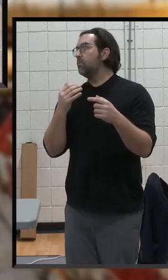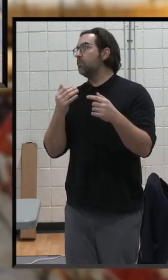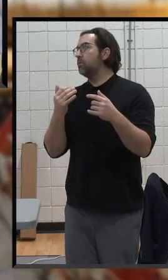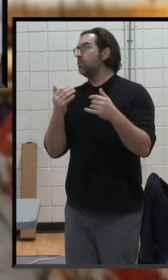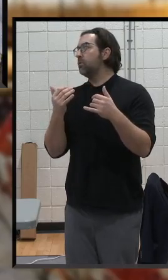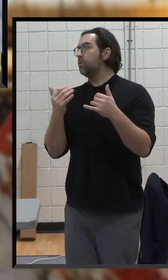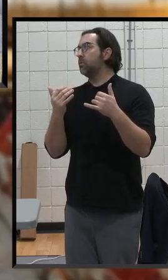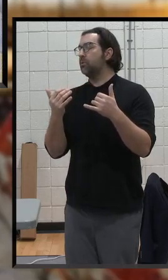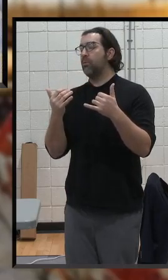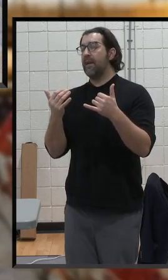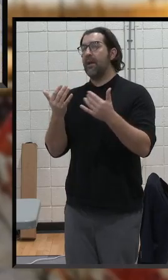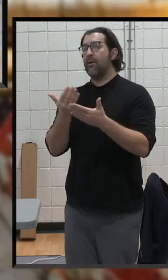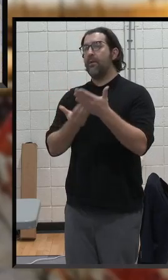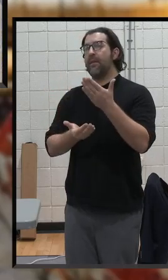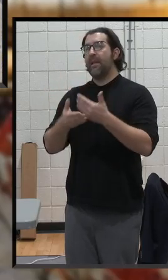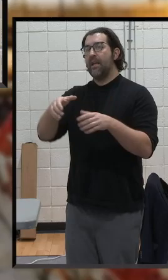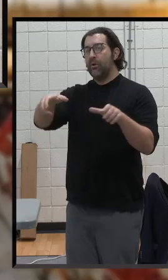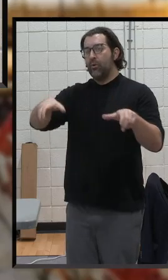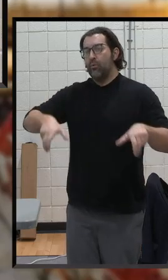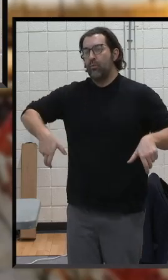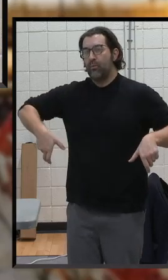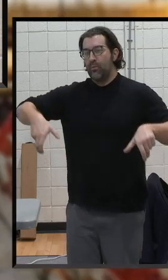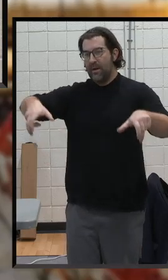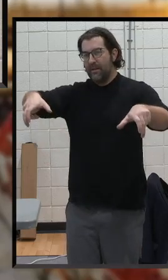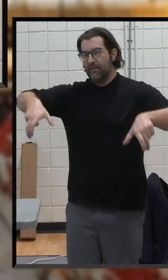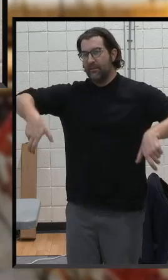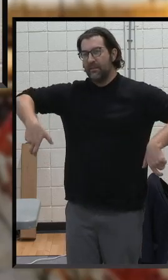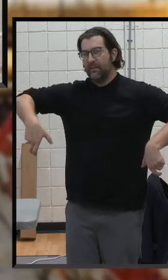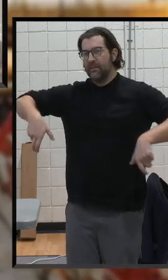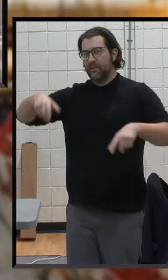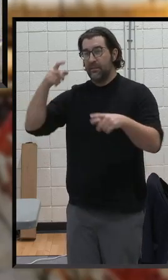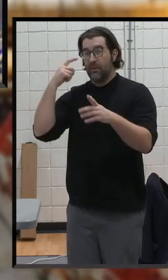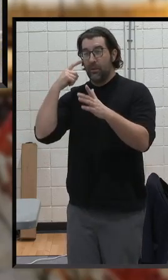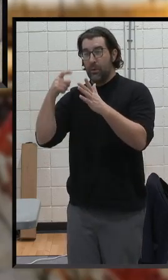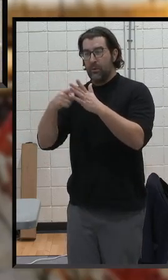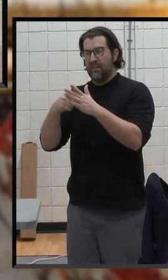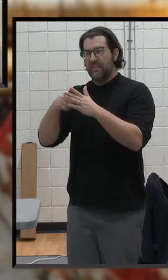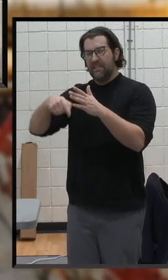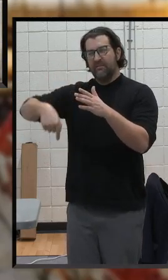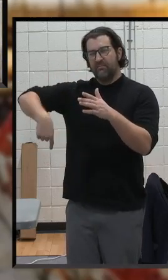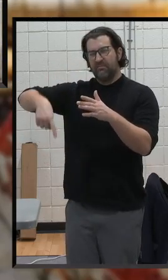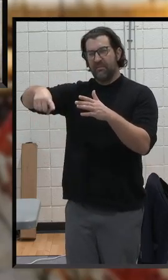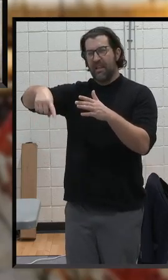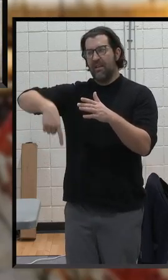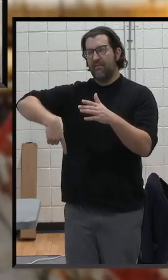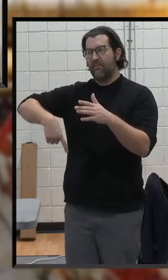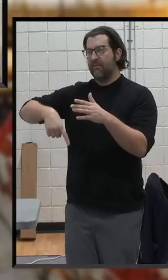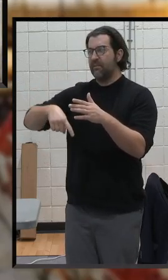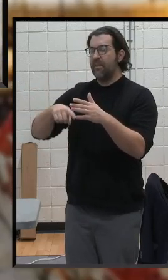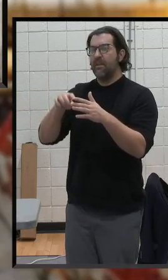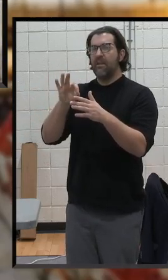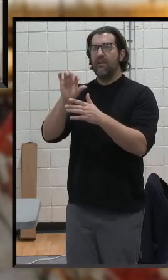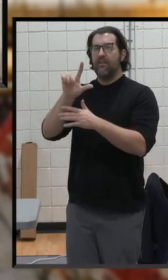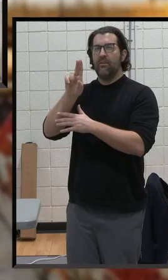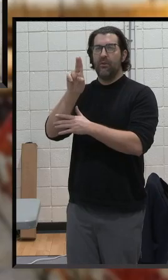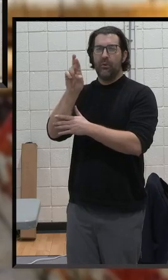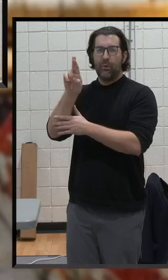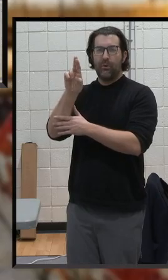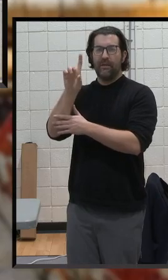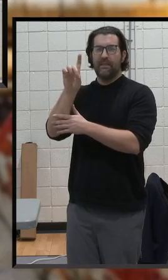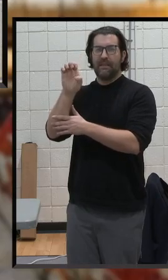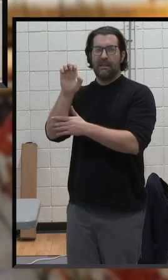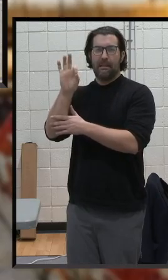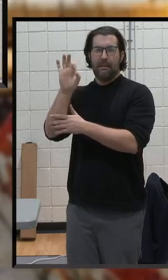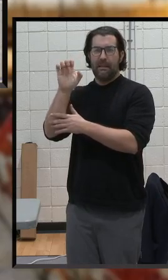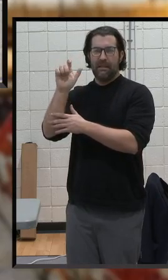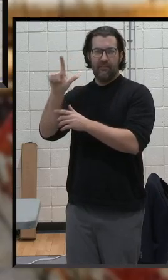existing handrails on the bridge, you might notice they have kind of a fleur-de-lis pattern on it. Those